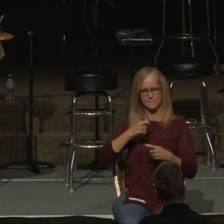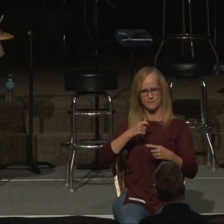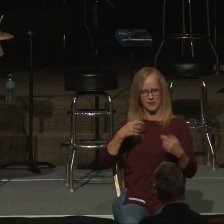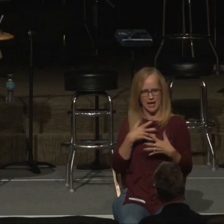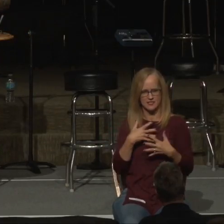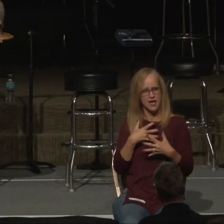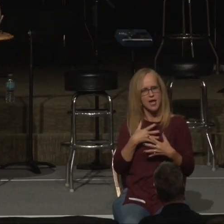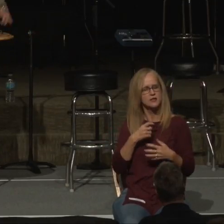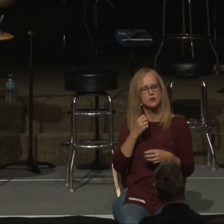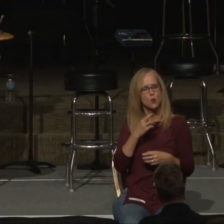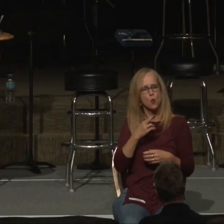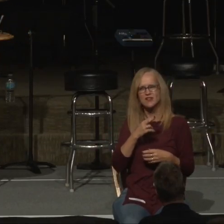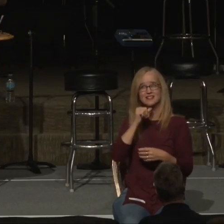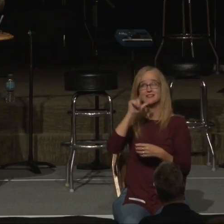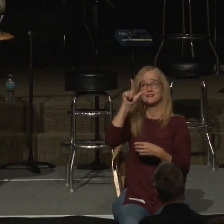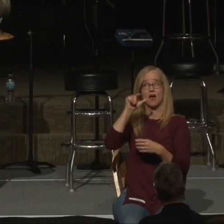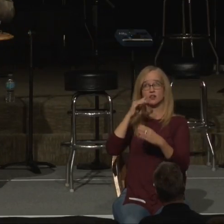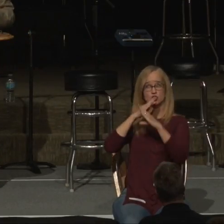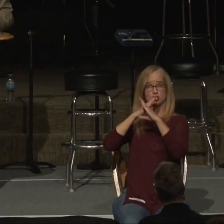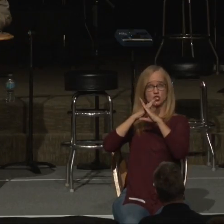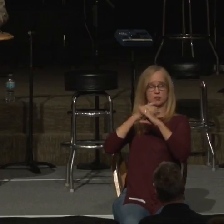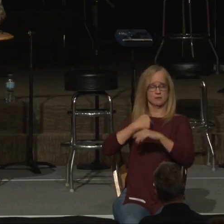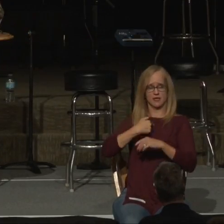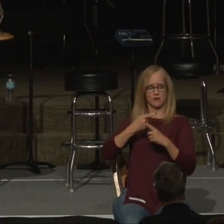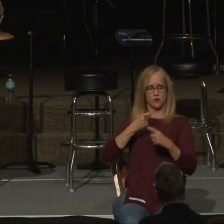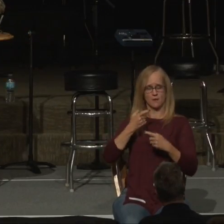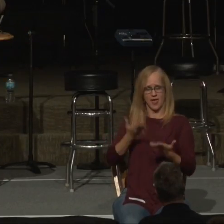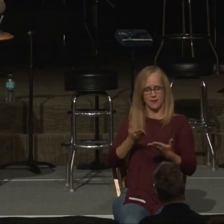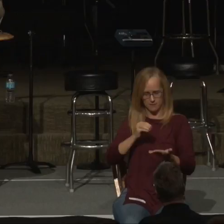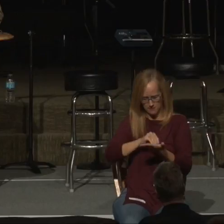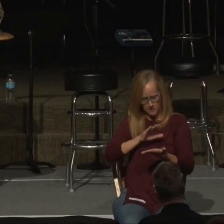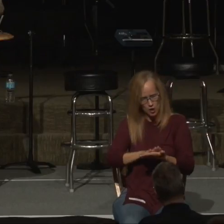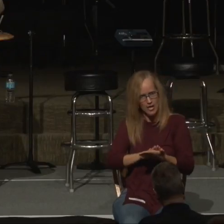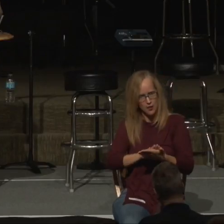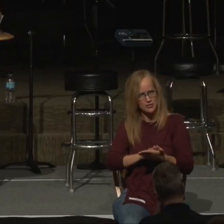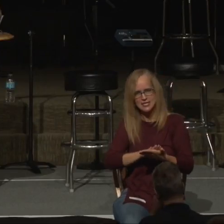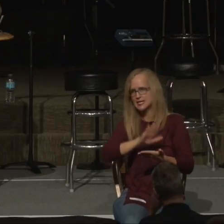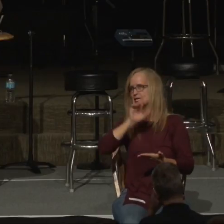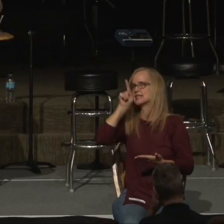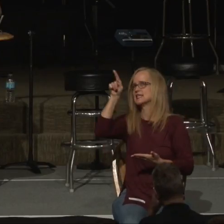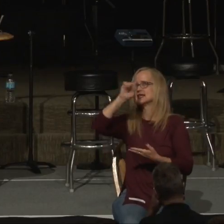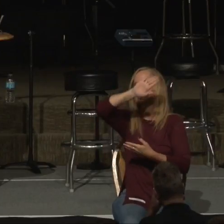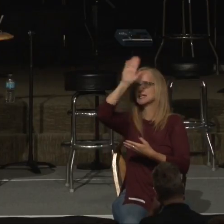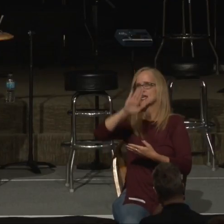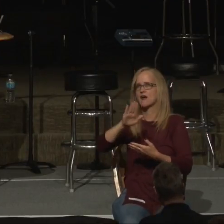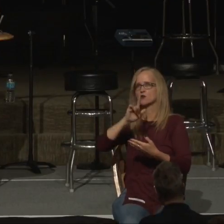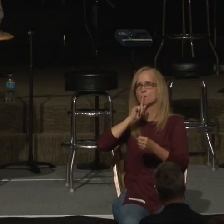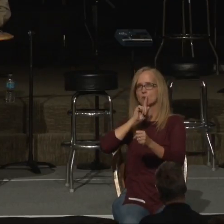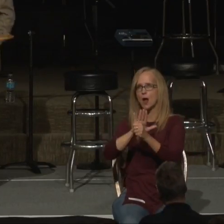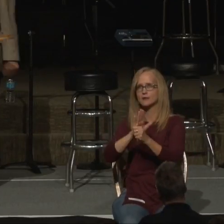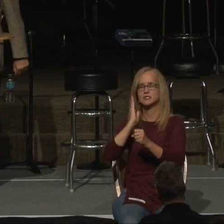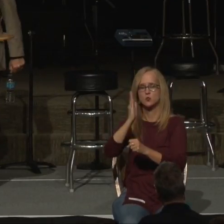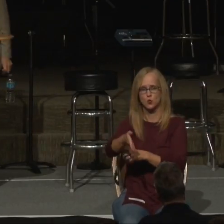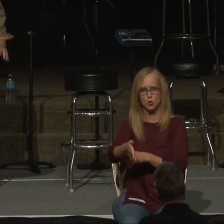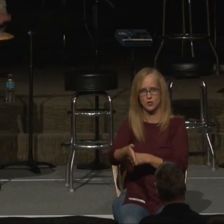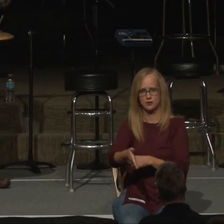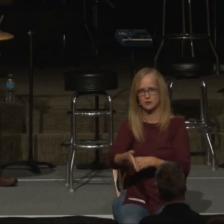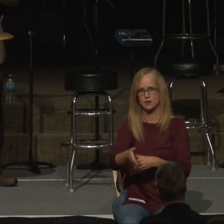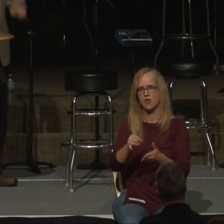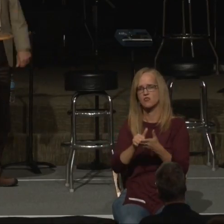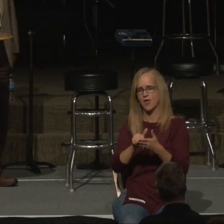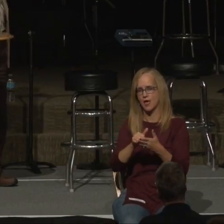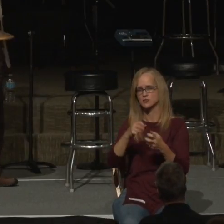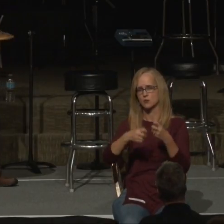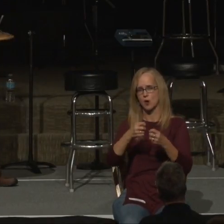not shielded me from these things. And listen to this. Mark this down, folks. And he never promised that he would. That's